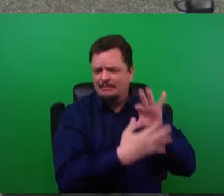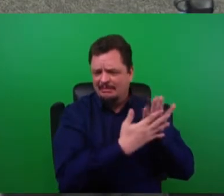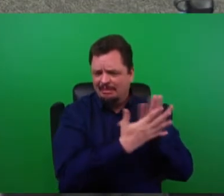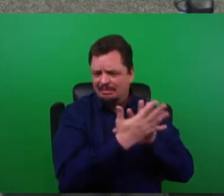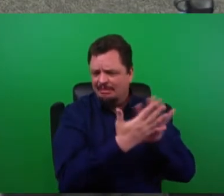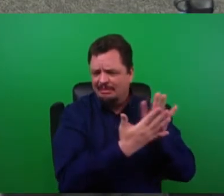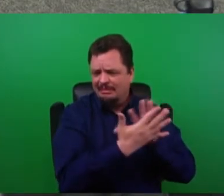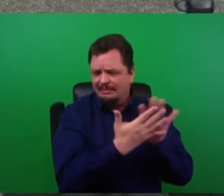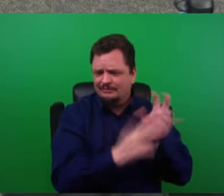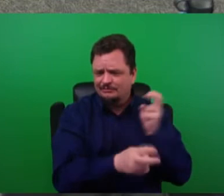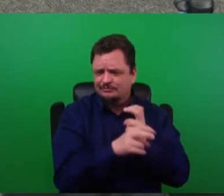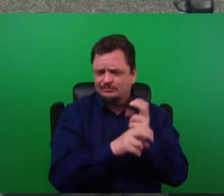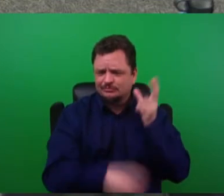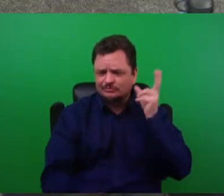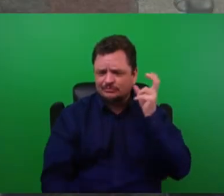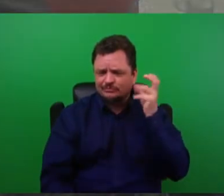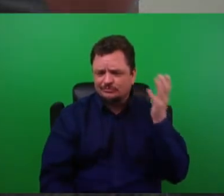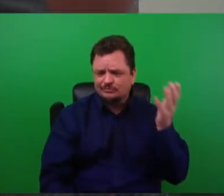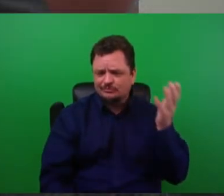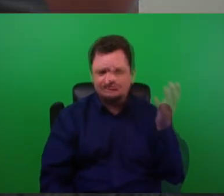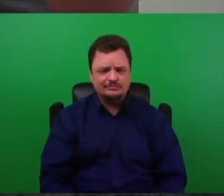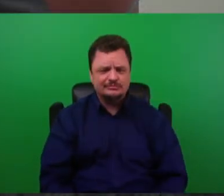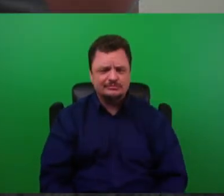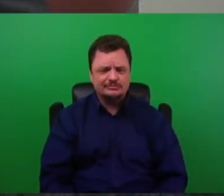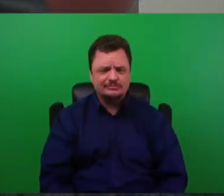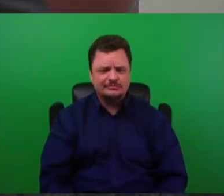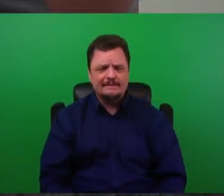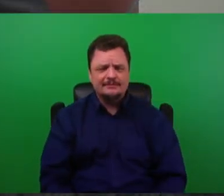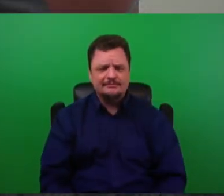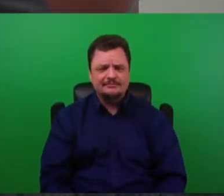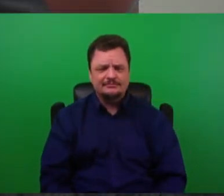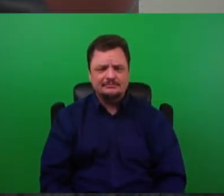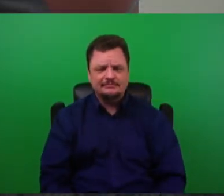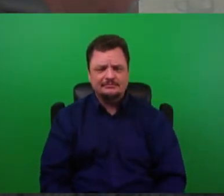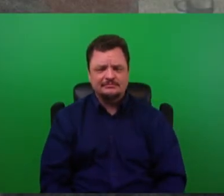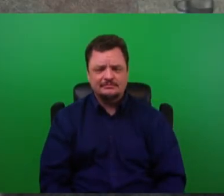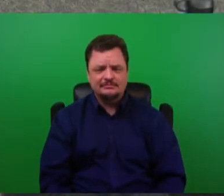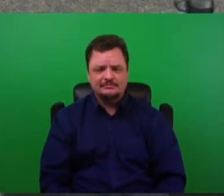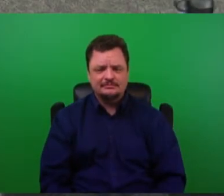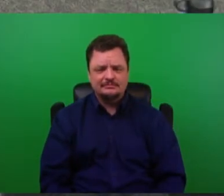our community. Those five incidents, were they all at high schools?